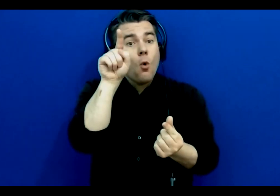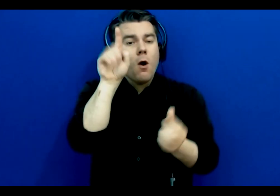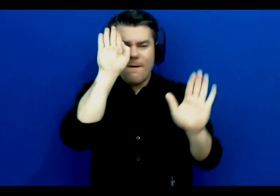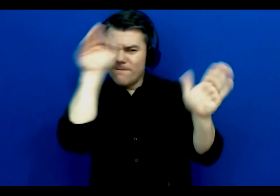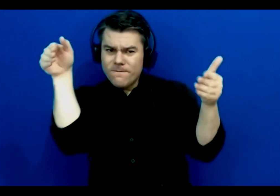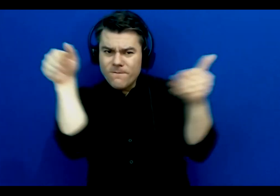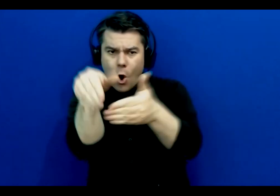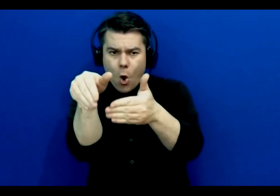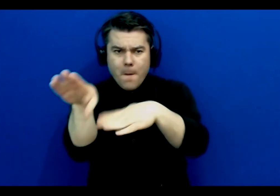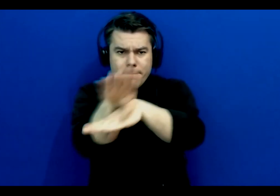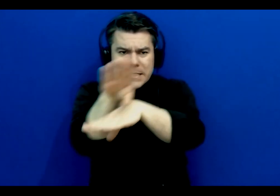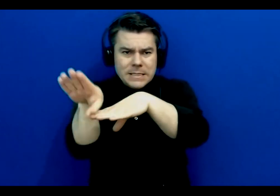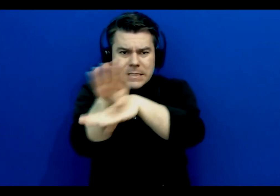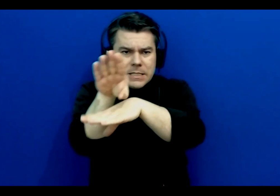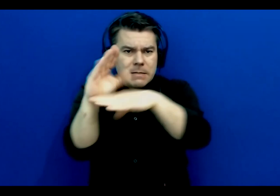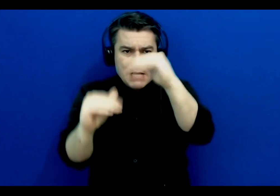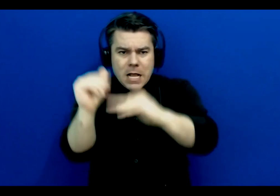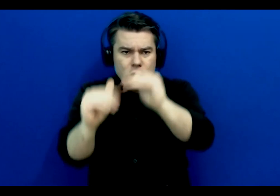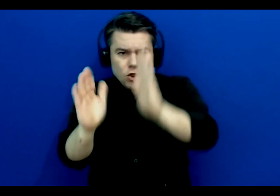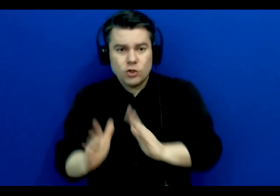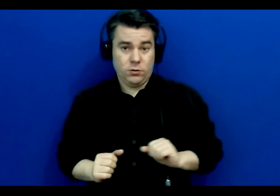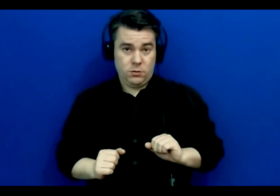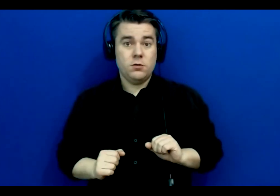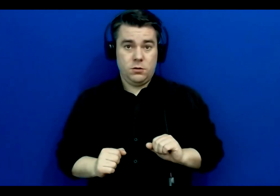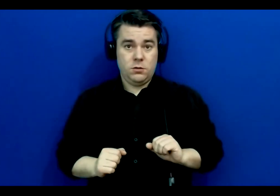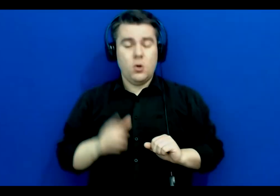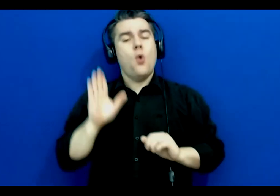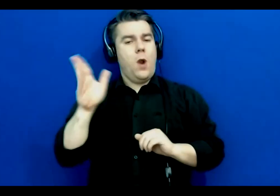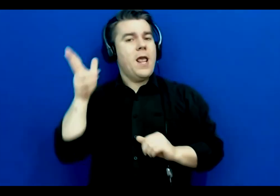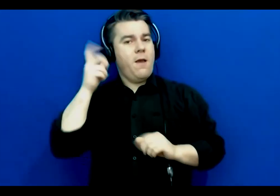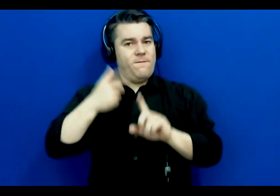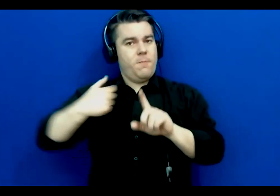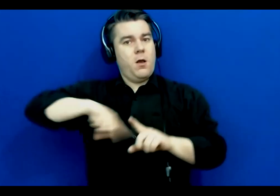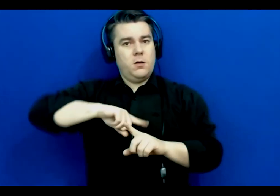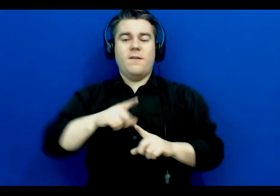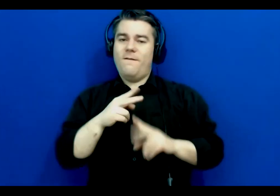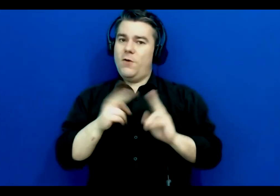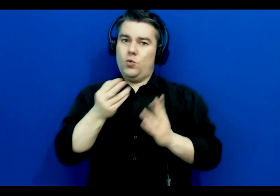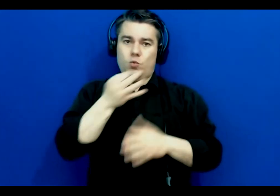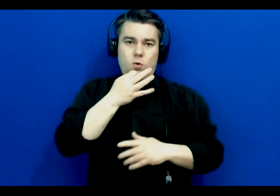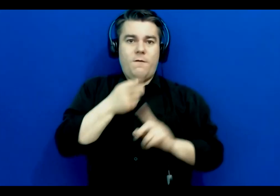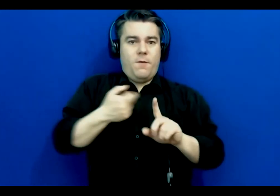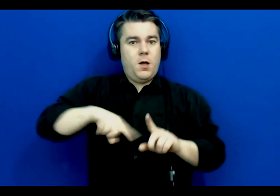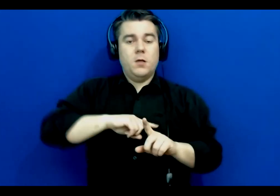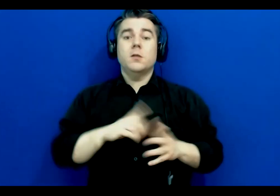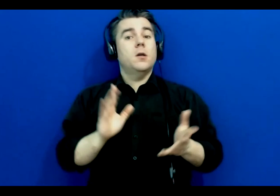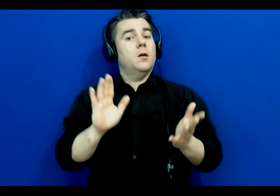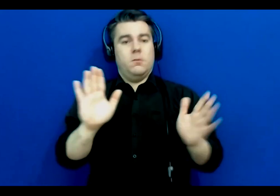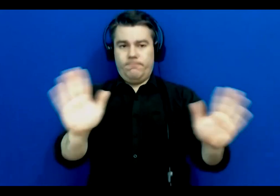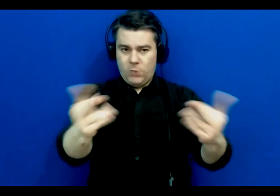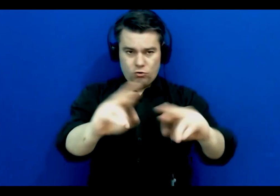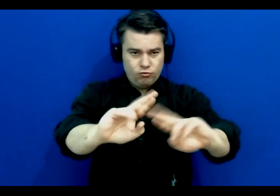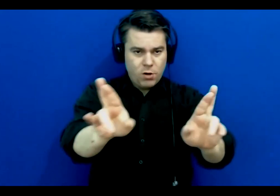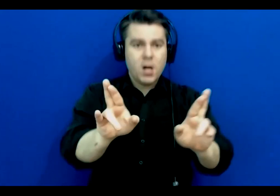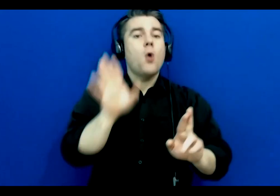business builders. You will be hearing from us very soon about this. So get ready because we're going to start